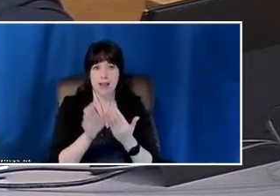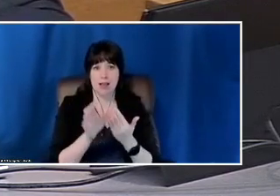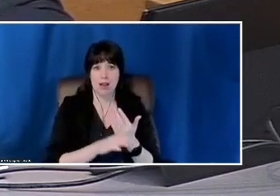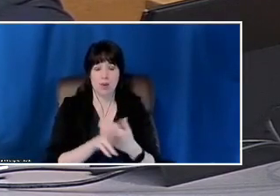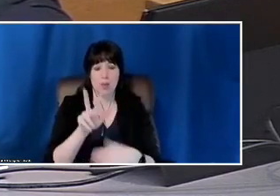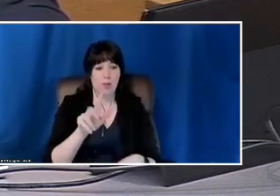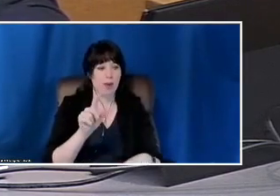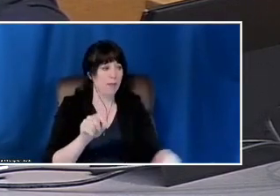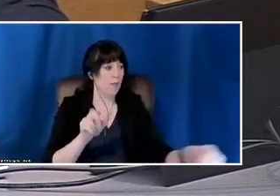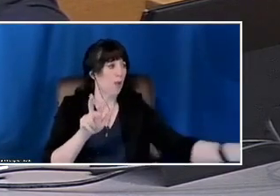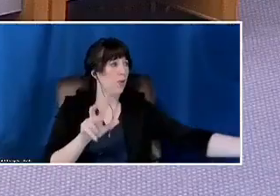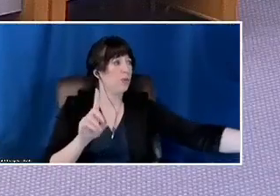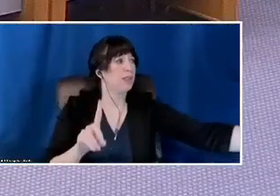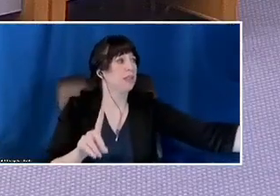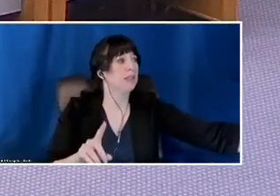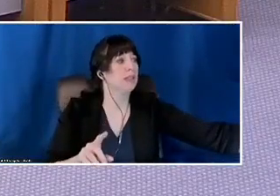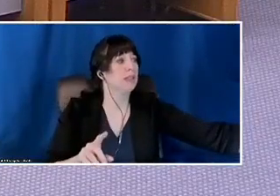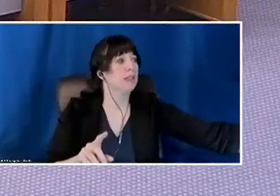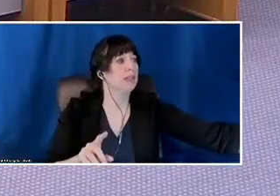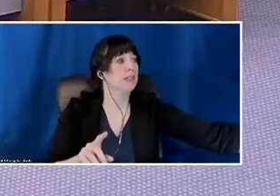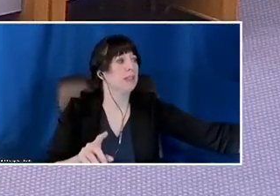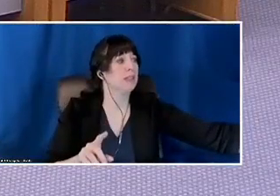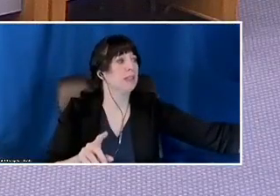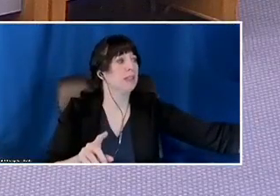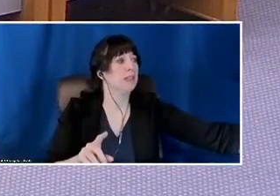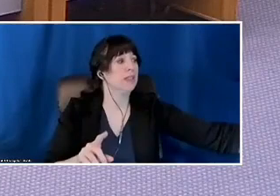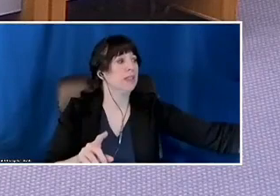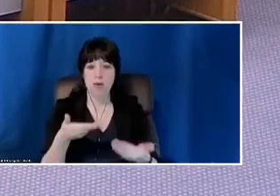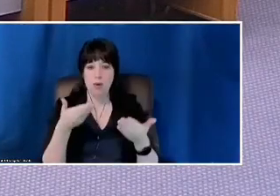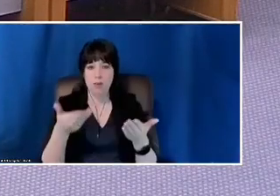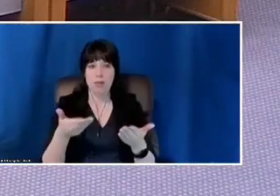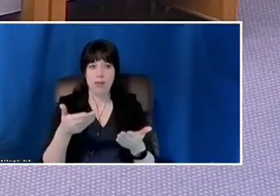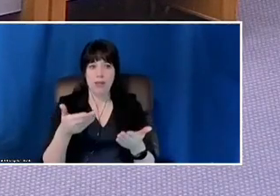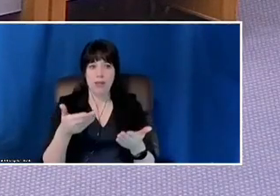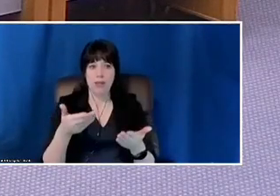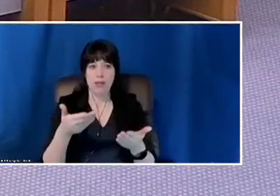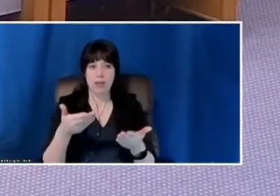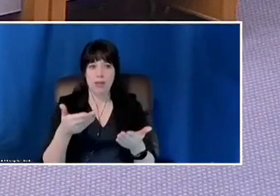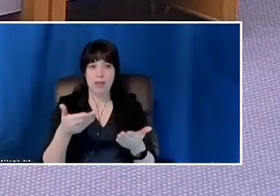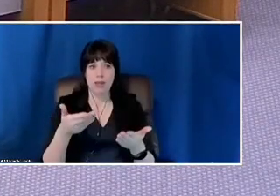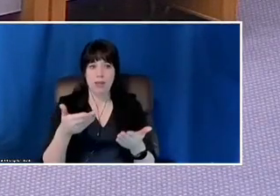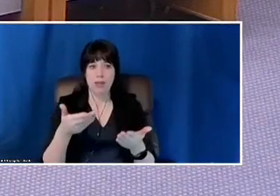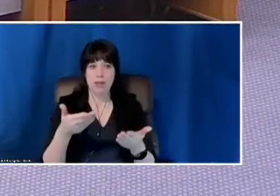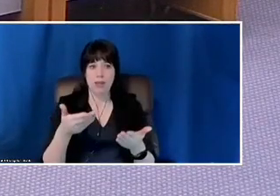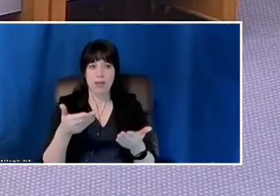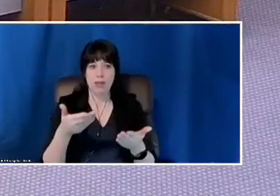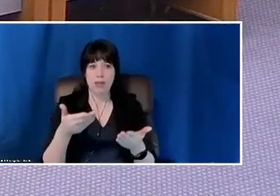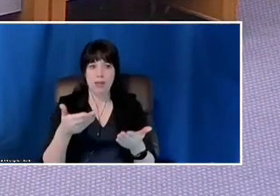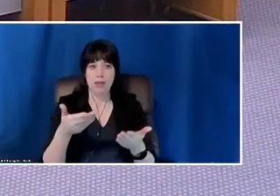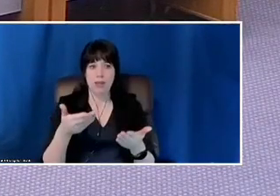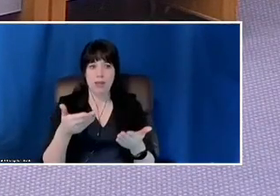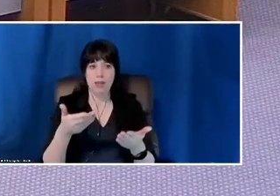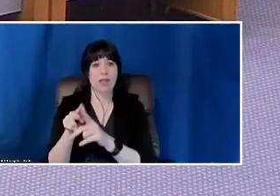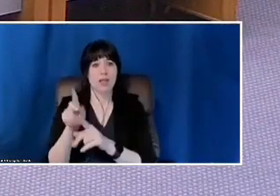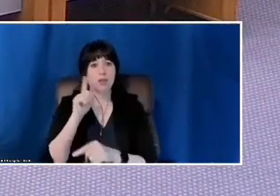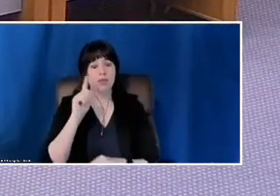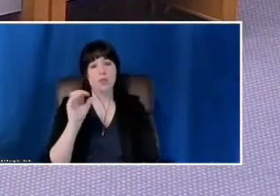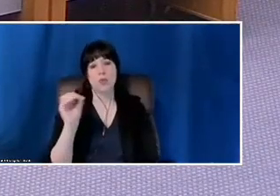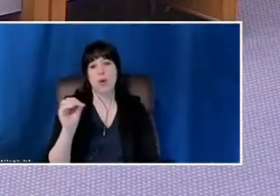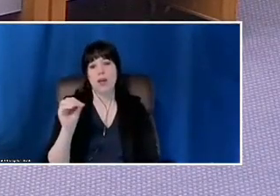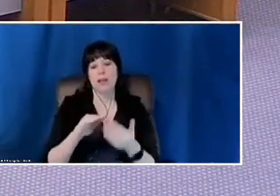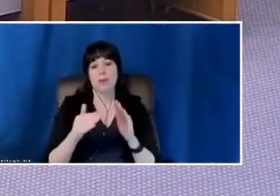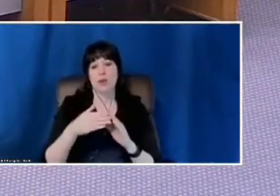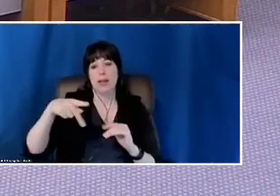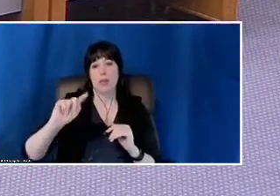I move staff recommendation to authorize city manager to submit the following two applications to the Oregon Community Paths Program and, if